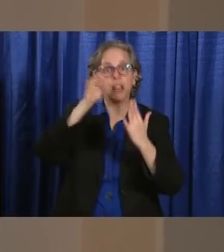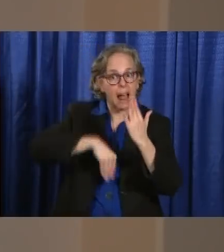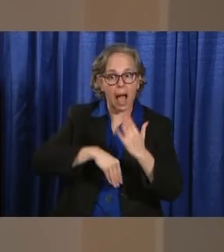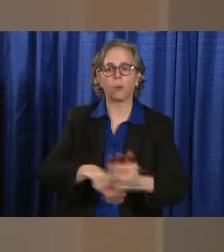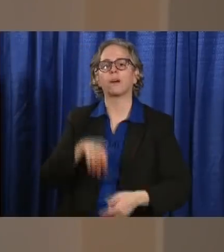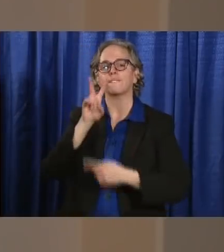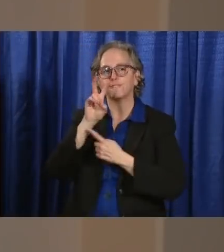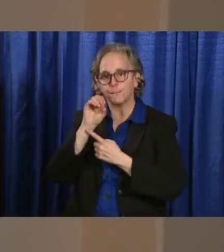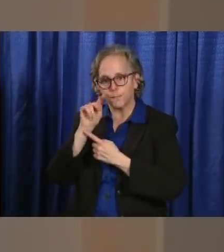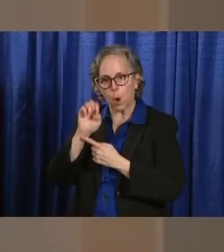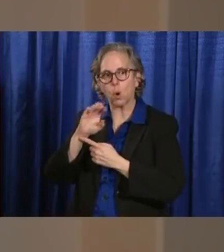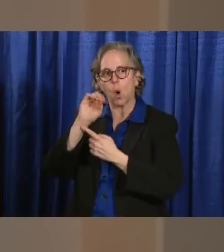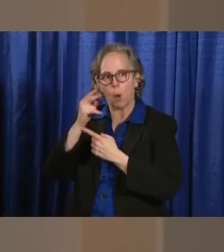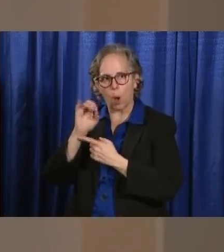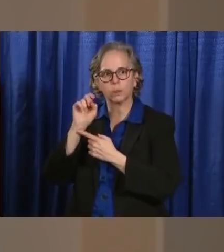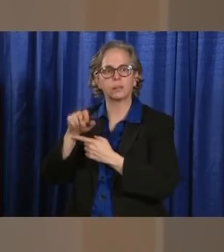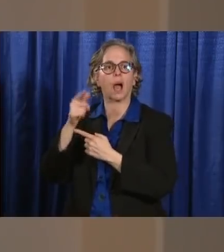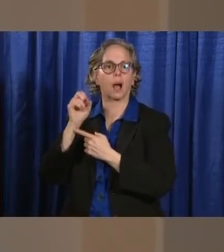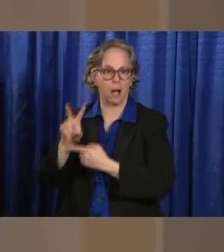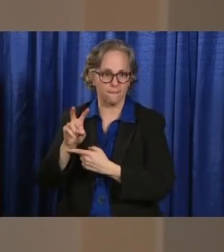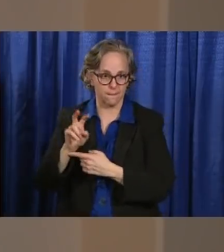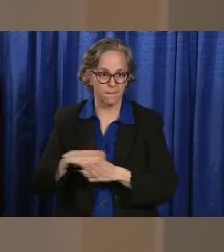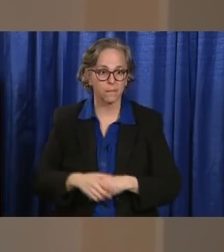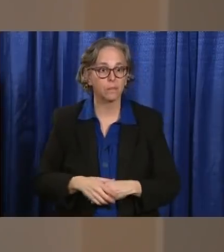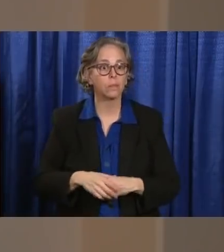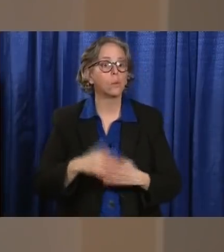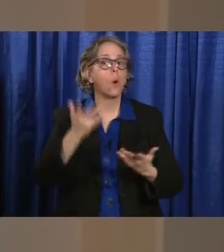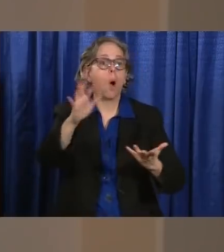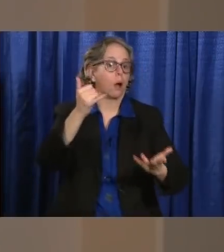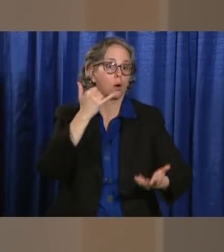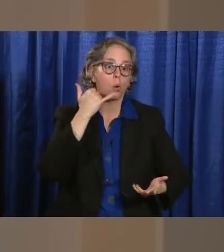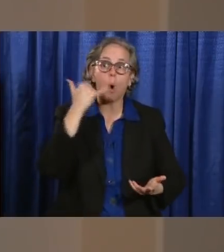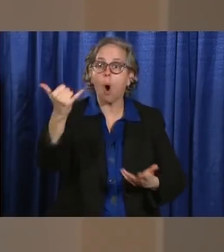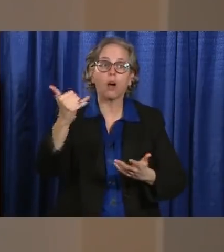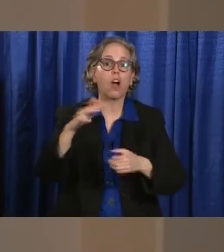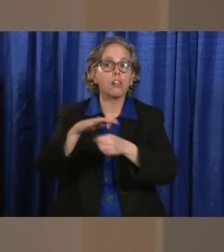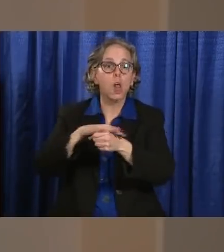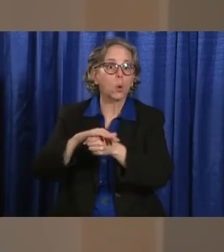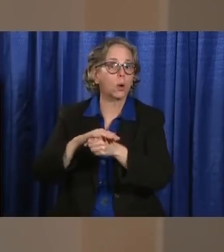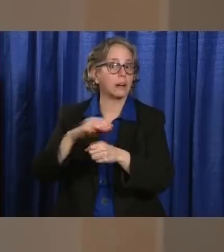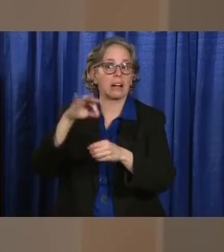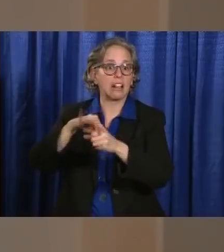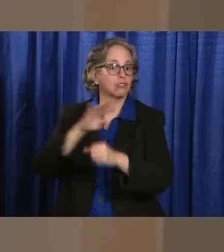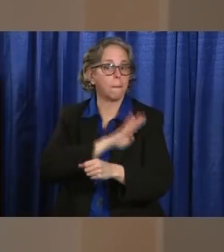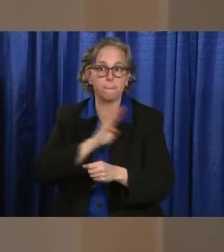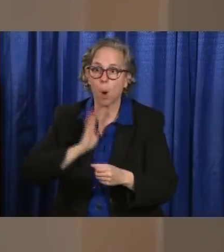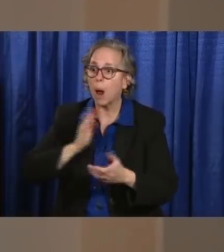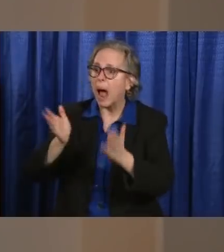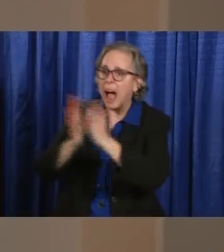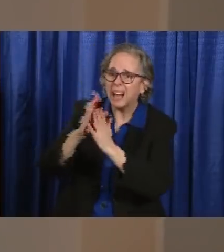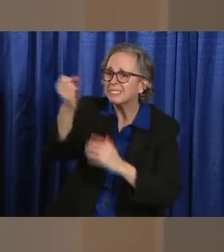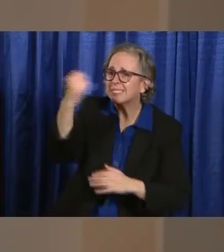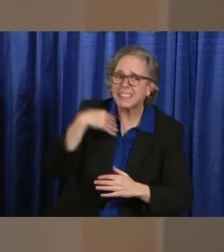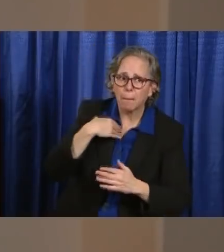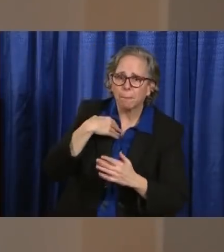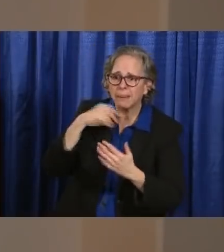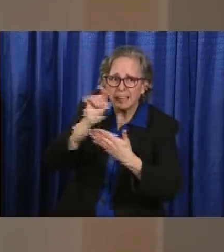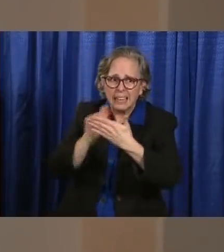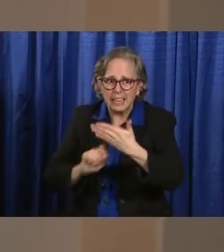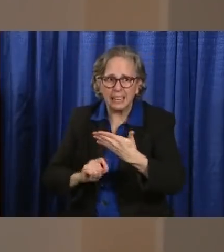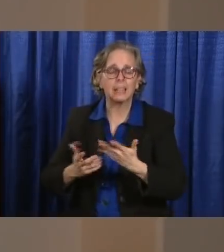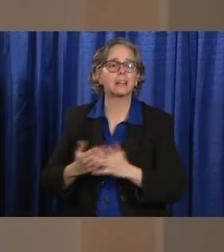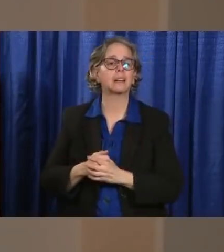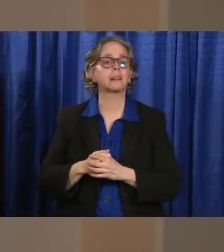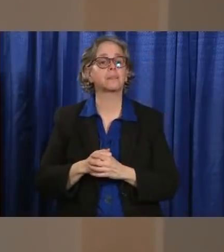election board, calling them, I should say, and requesting that. Also, census, 2020